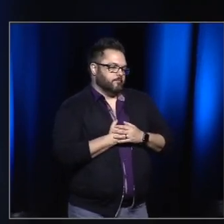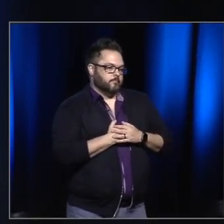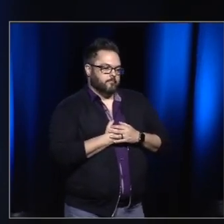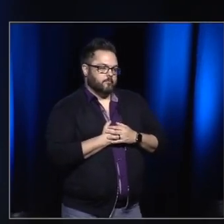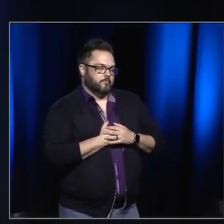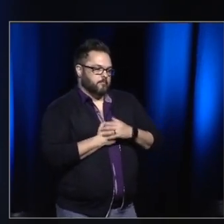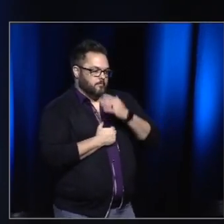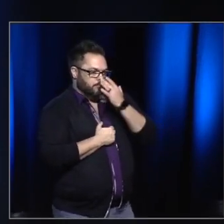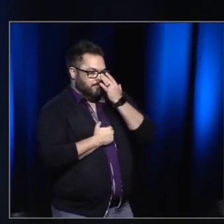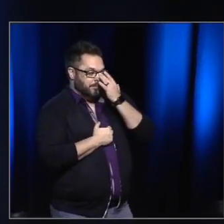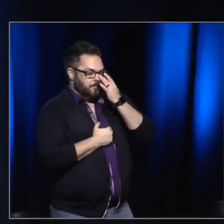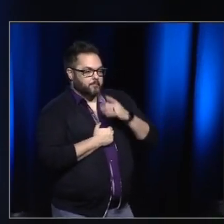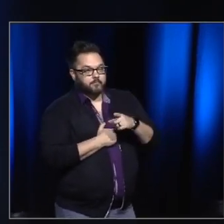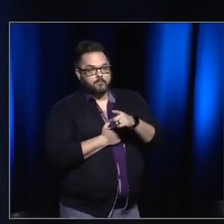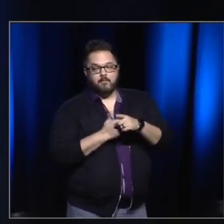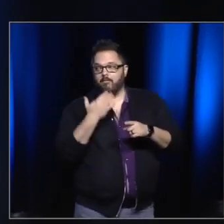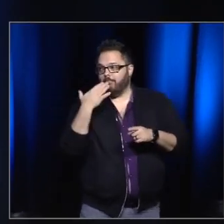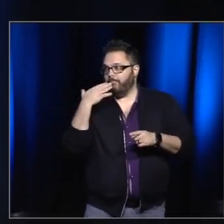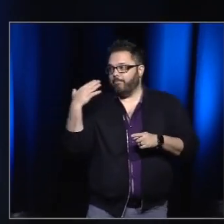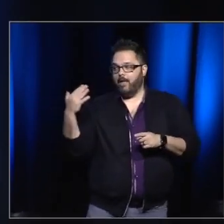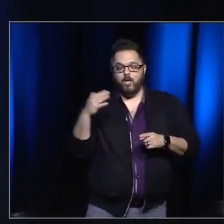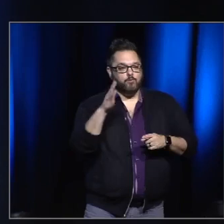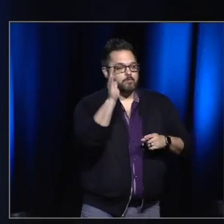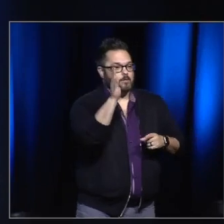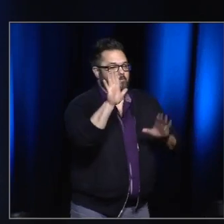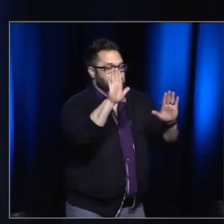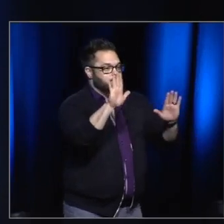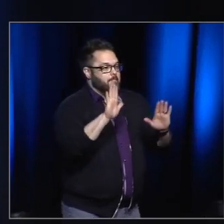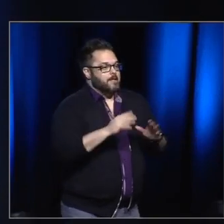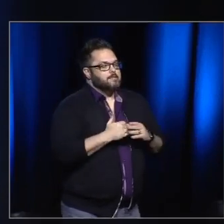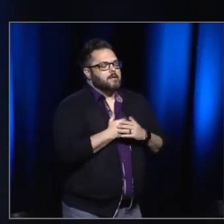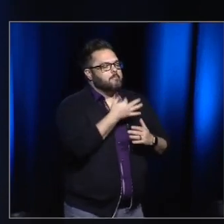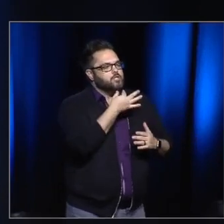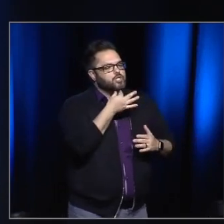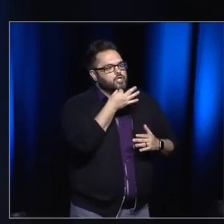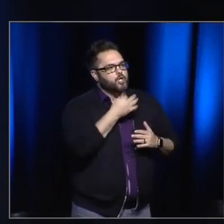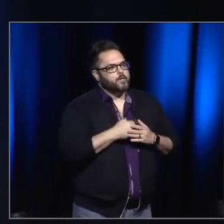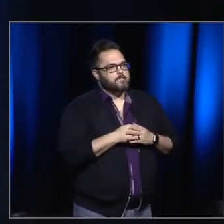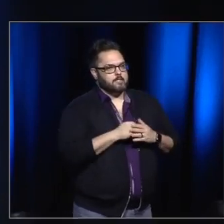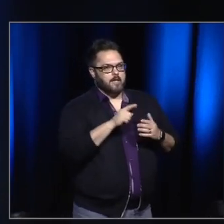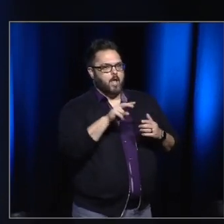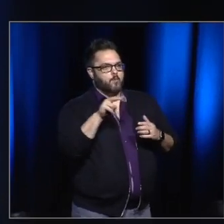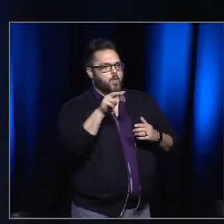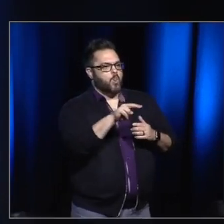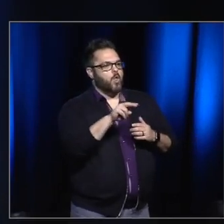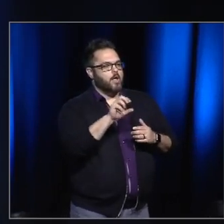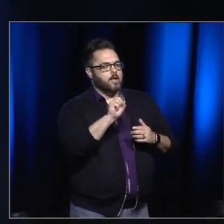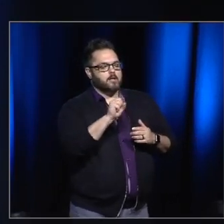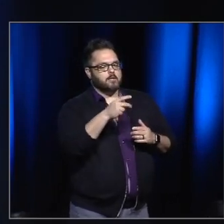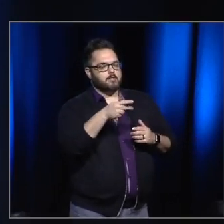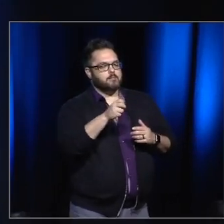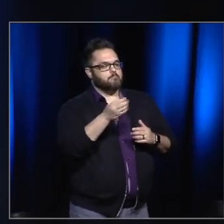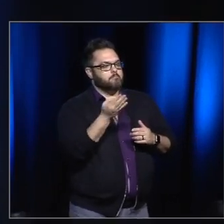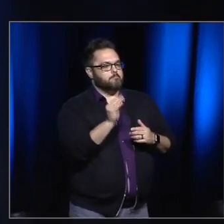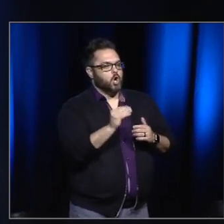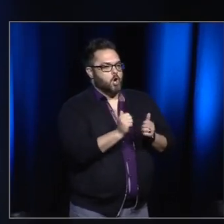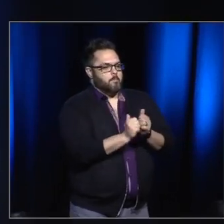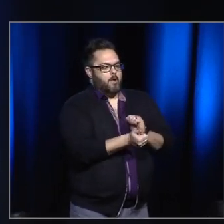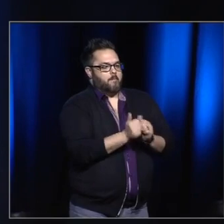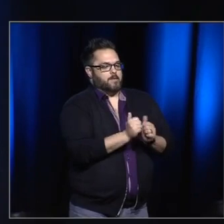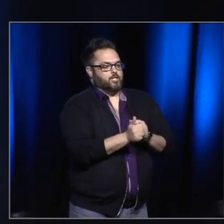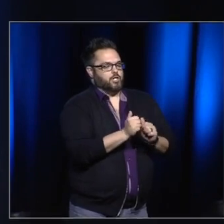Hi, thank you for that talk. It was awesome. I was just wondering if there's any way to look at sperm competition among the males in the